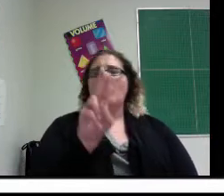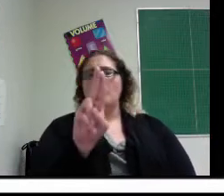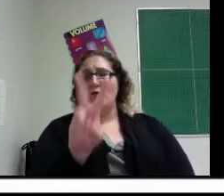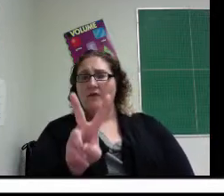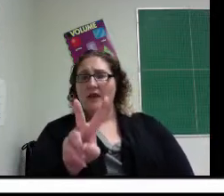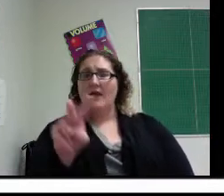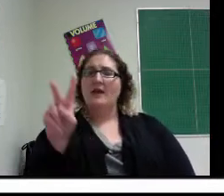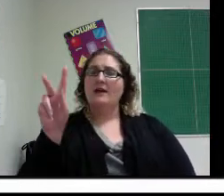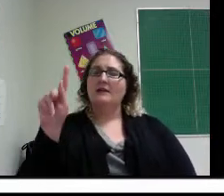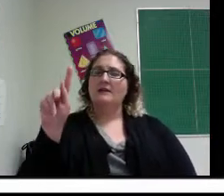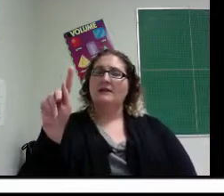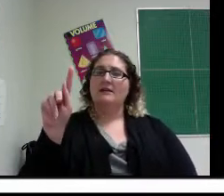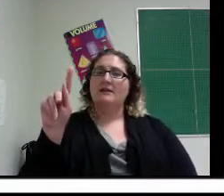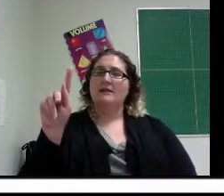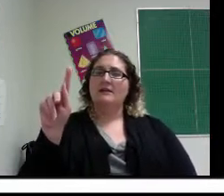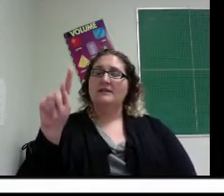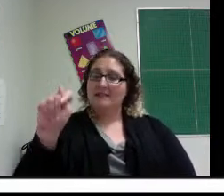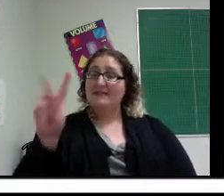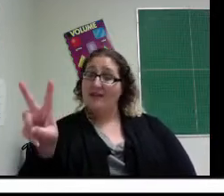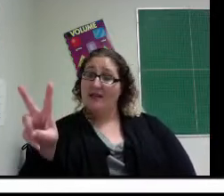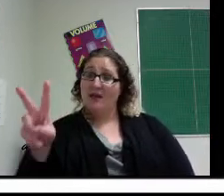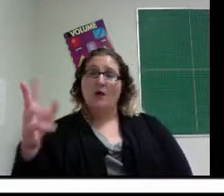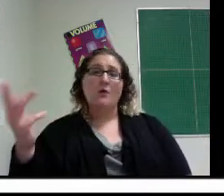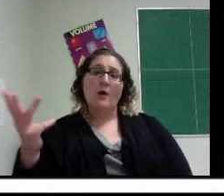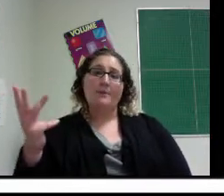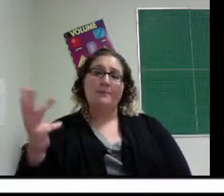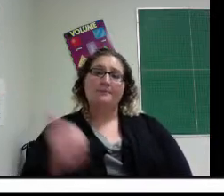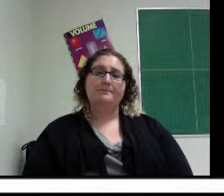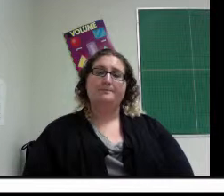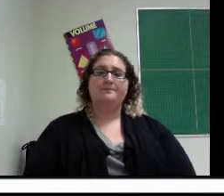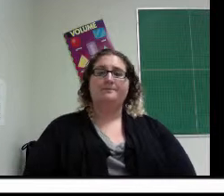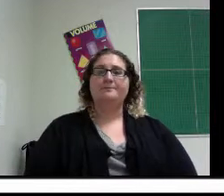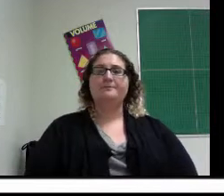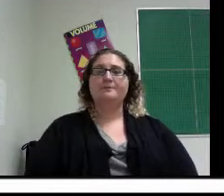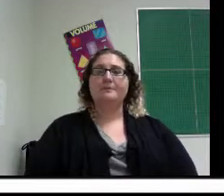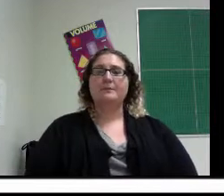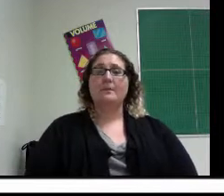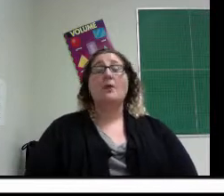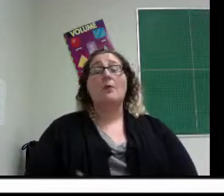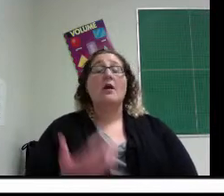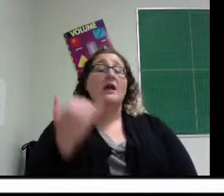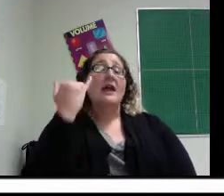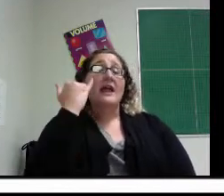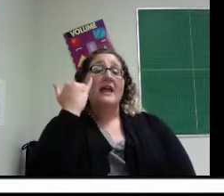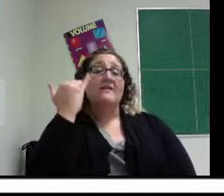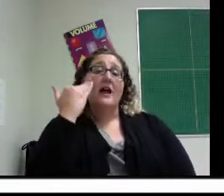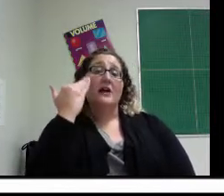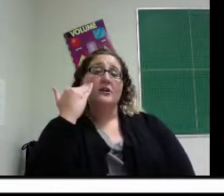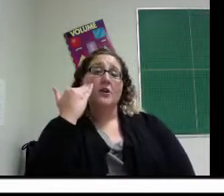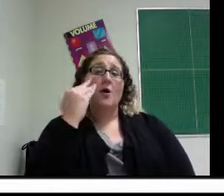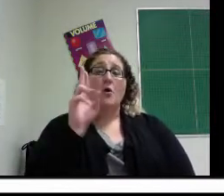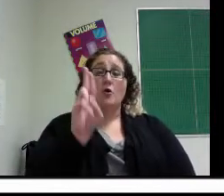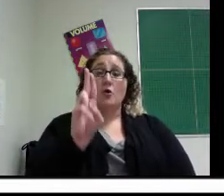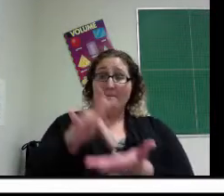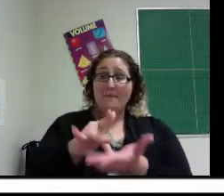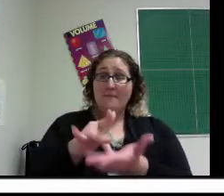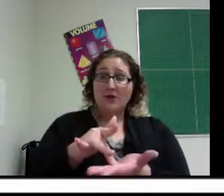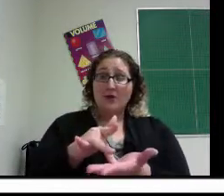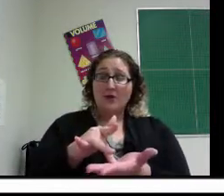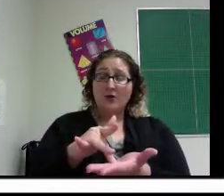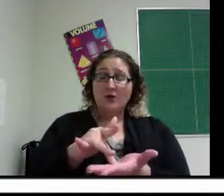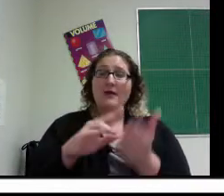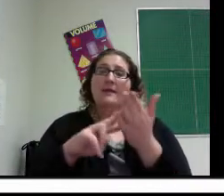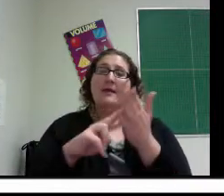and VT? Or sorry, TV, same thing. Okay, well, if I know that U is the midpoint, that means that I